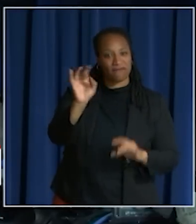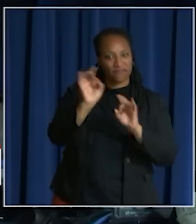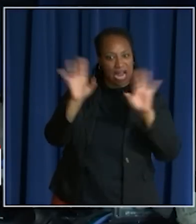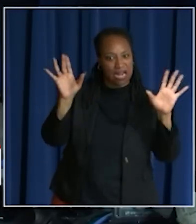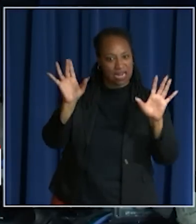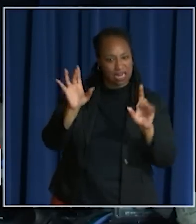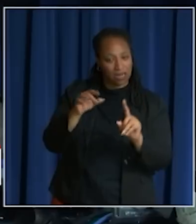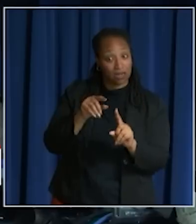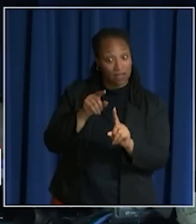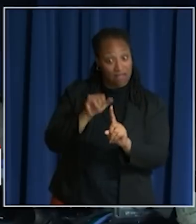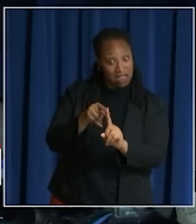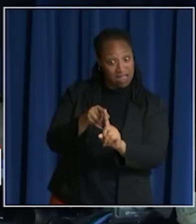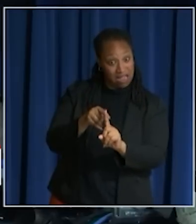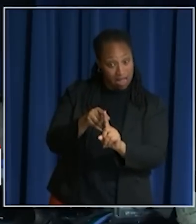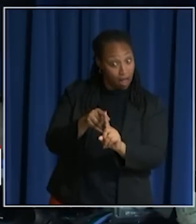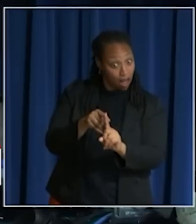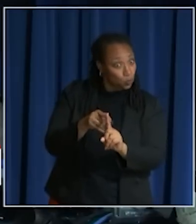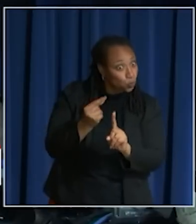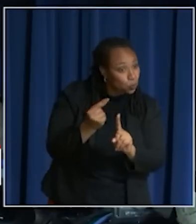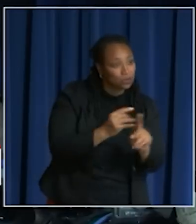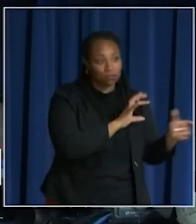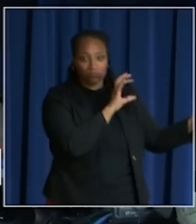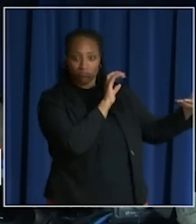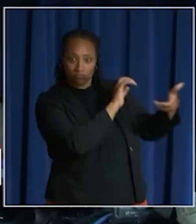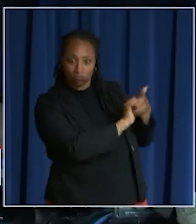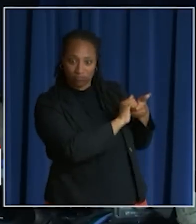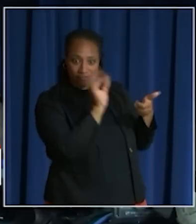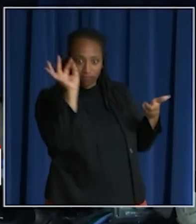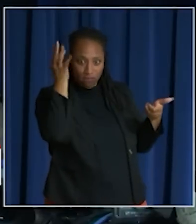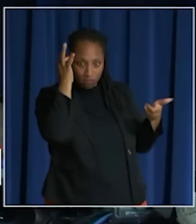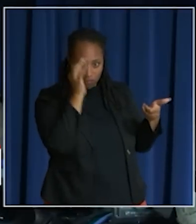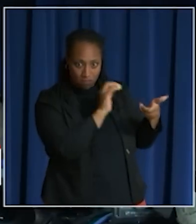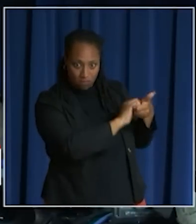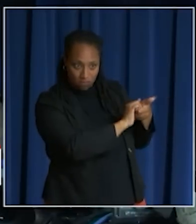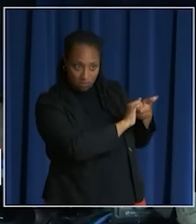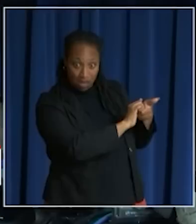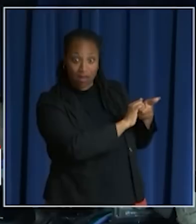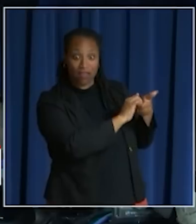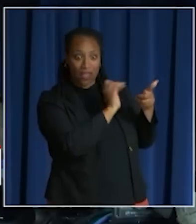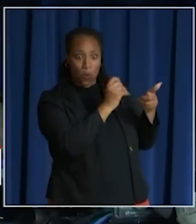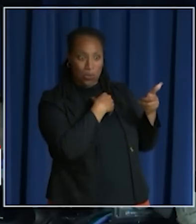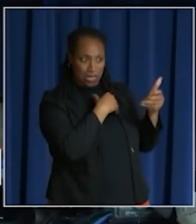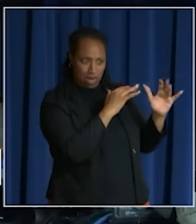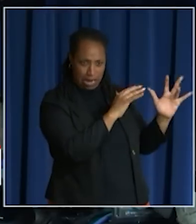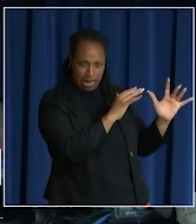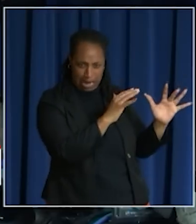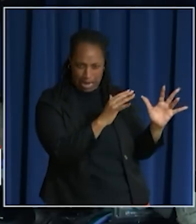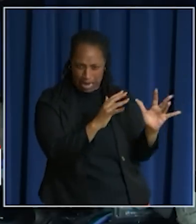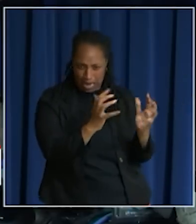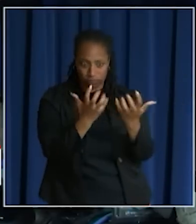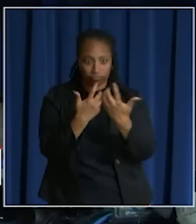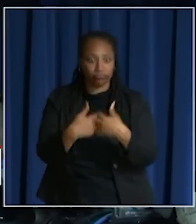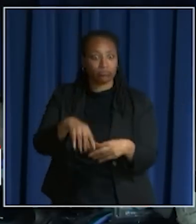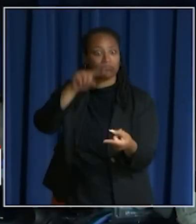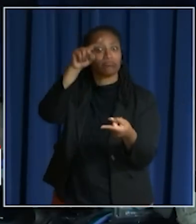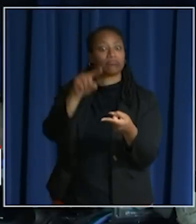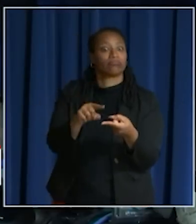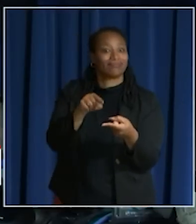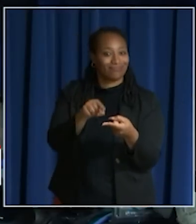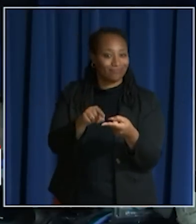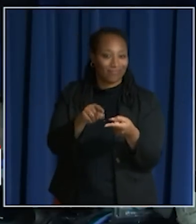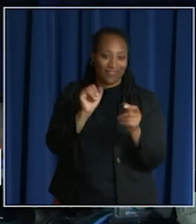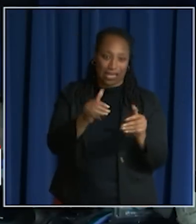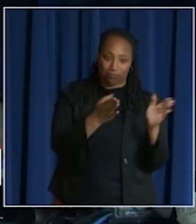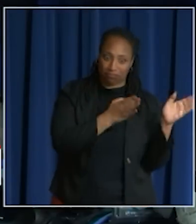federal officers. What we'll do in that space is we'll enhance that presence. The other thing is that most of you know we have